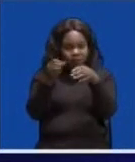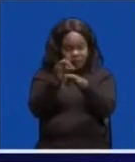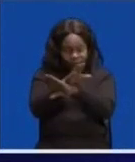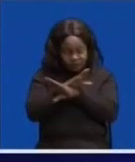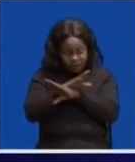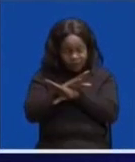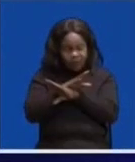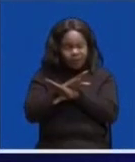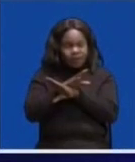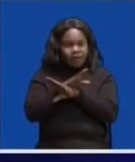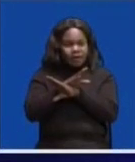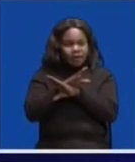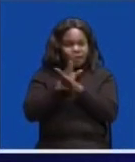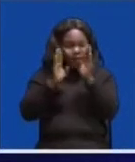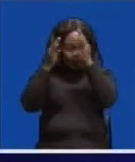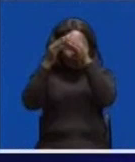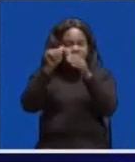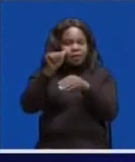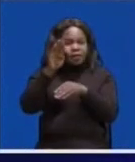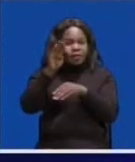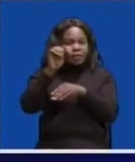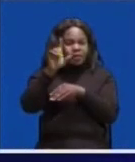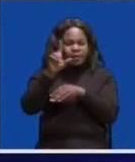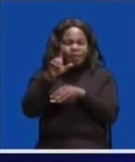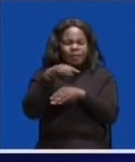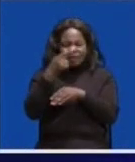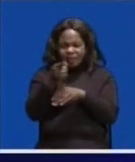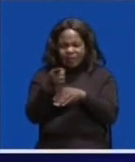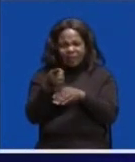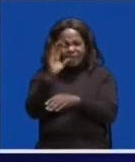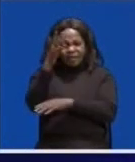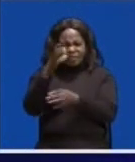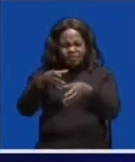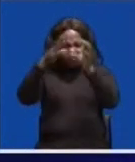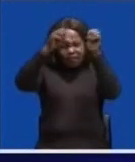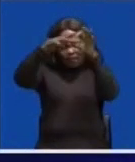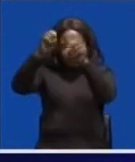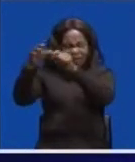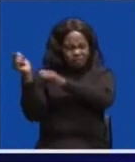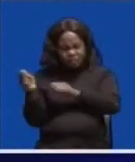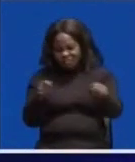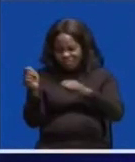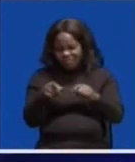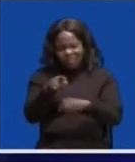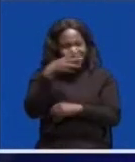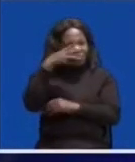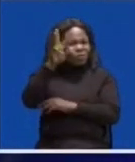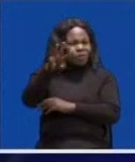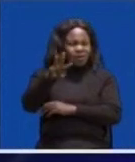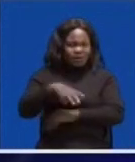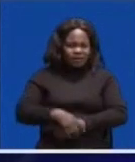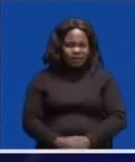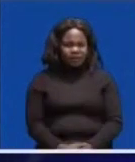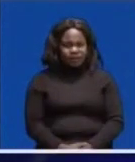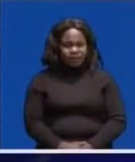Secretary Bishop Abel Kayala described the act to cut the power pole as wicked.